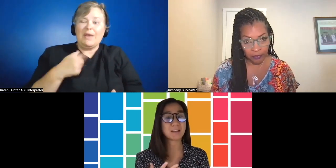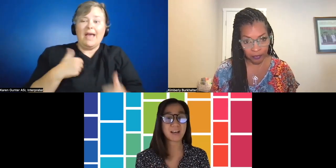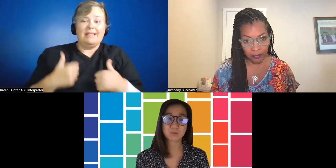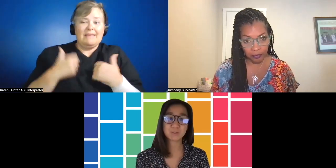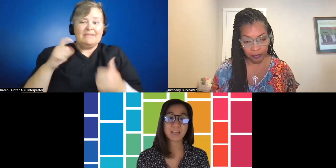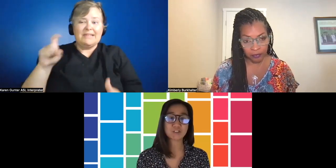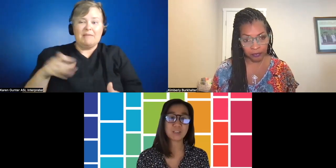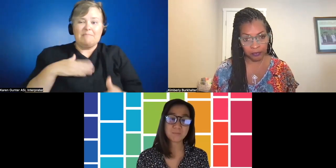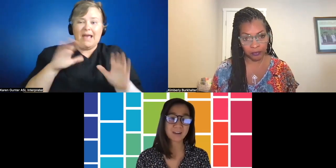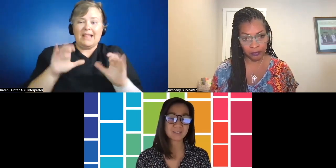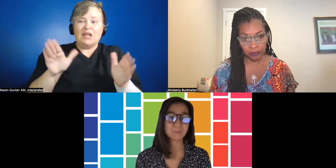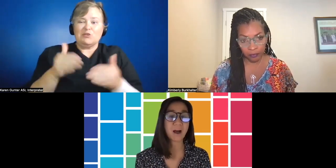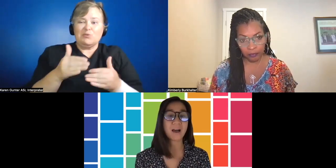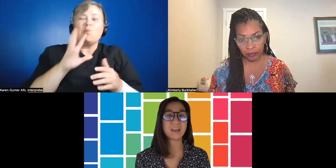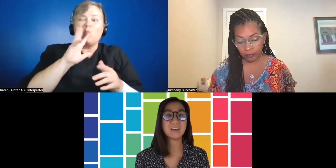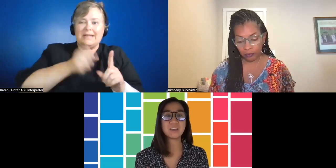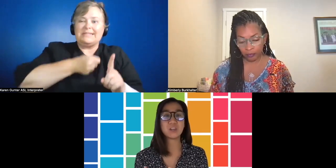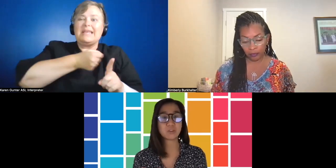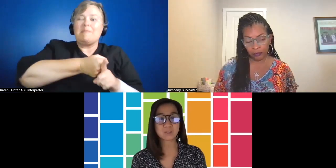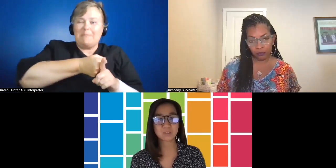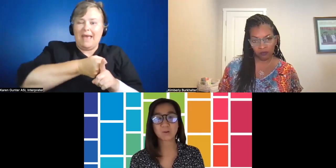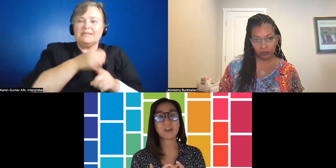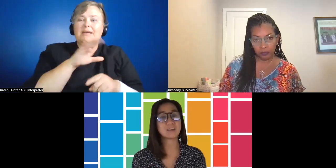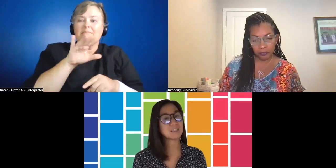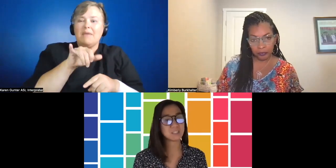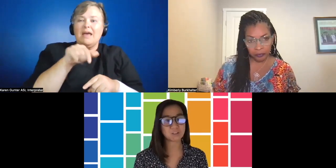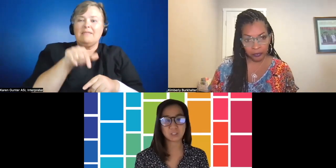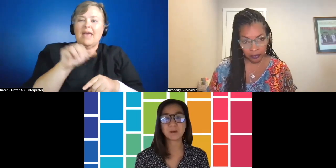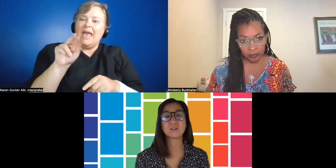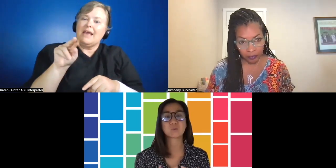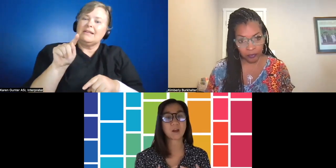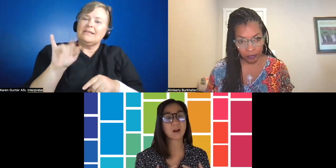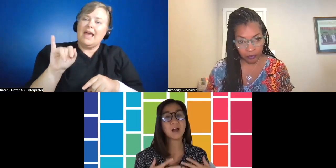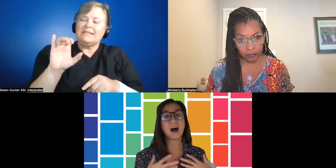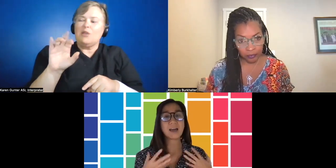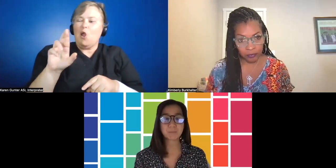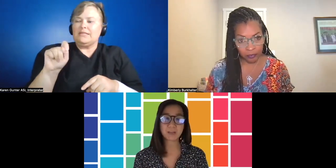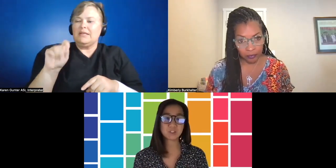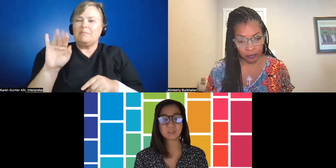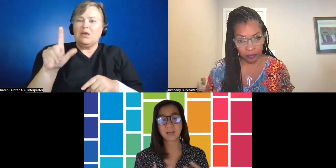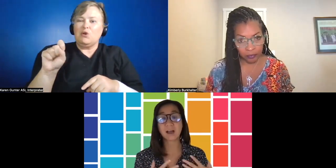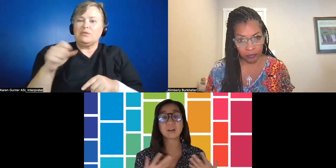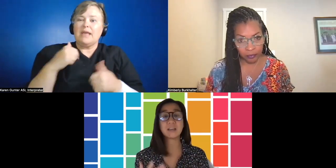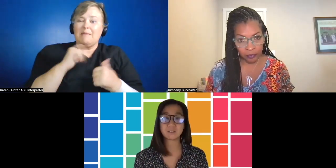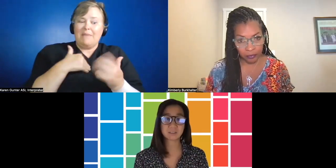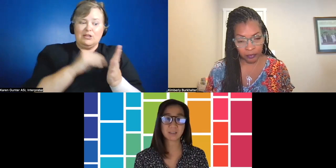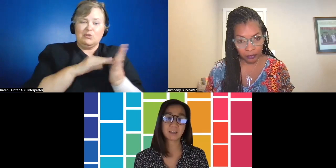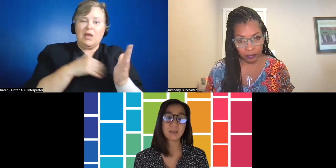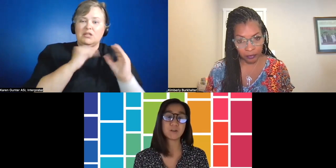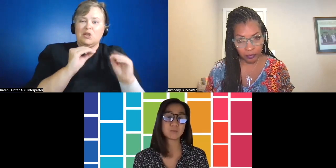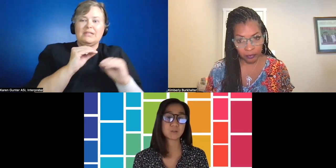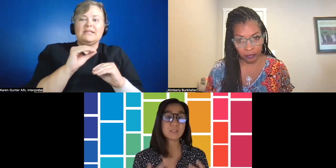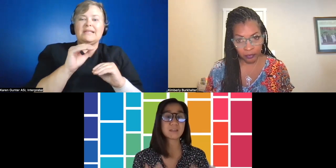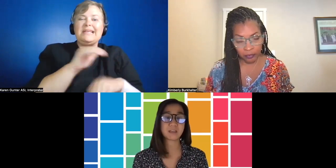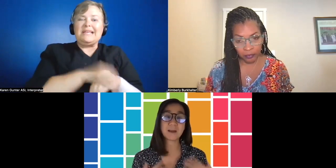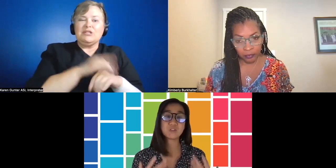my classroom was actually impacted by, these so-called anti-CRT bills, where I had my students, I taught English as a second